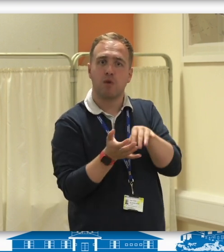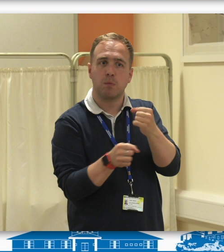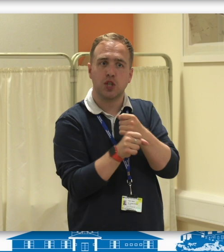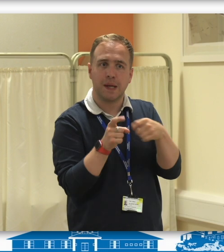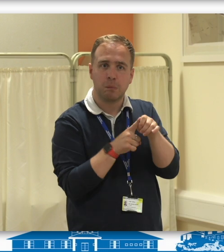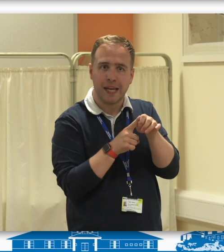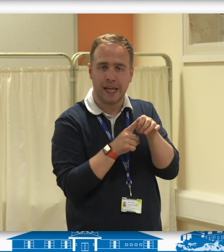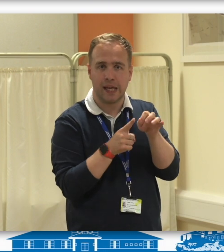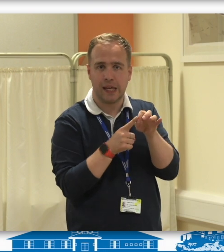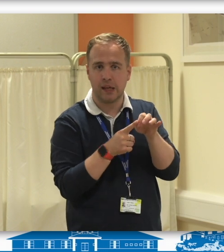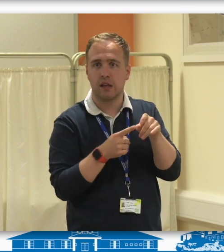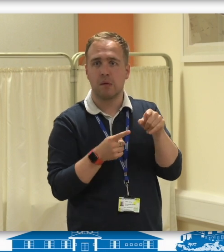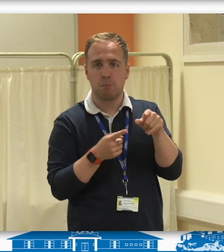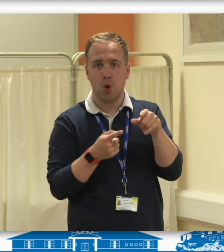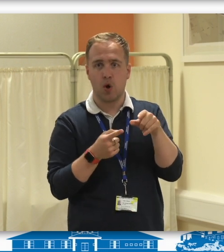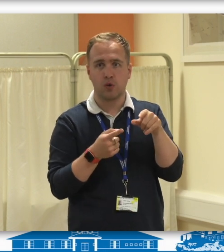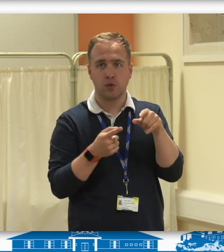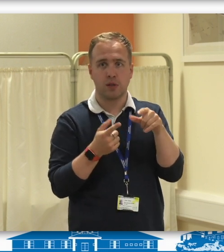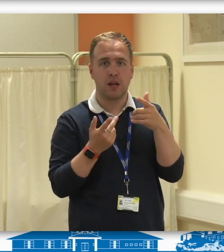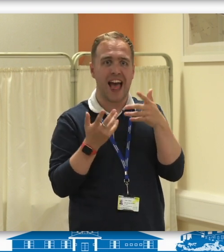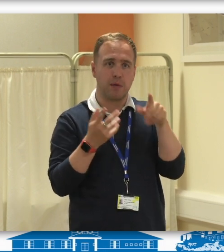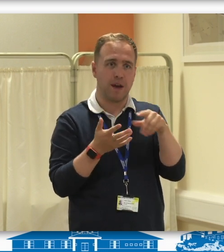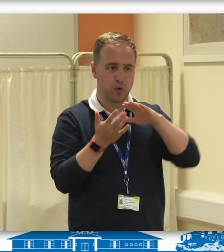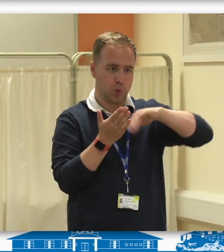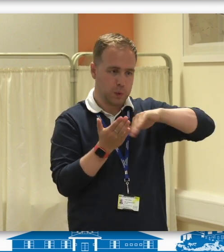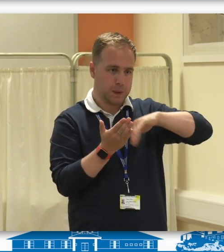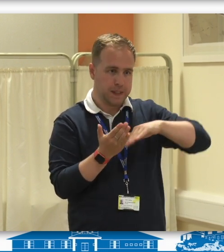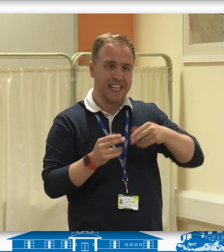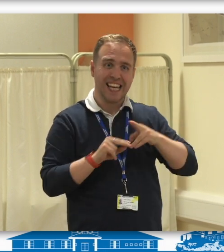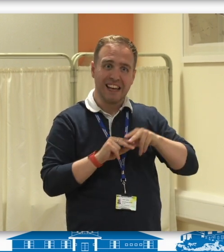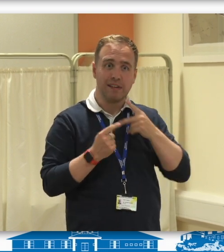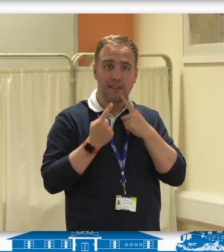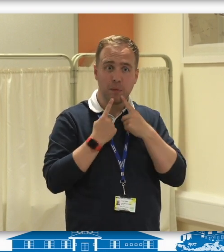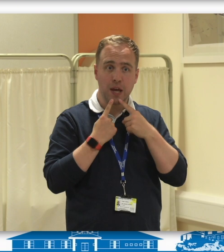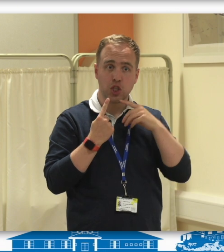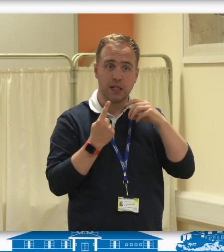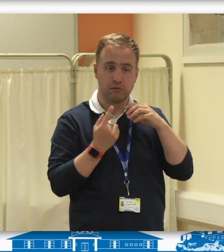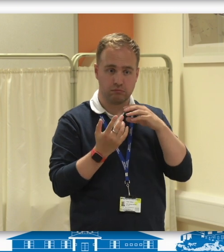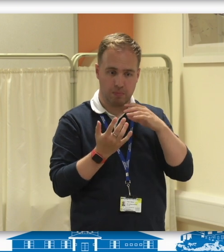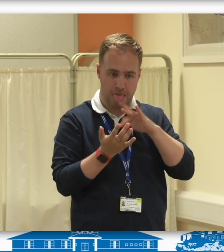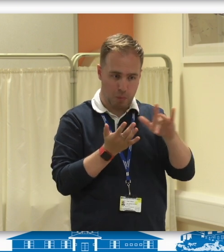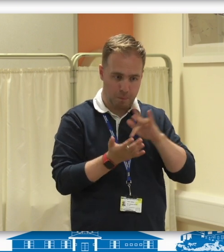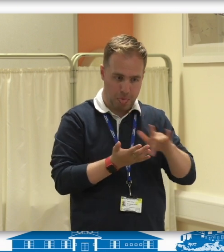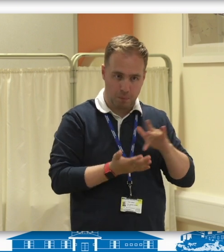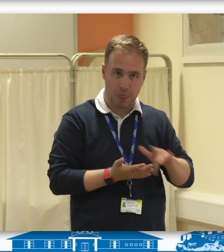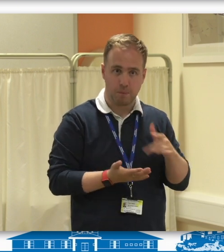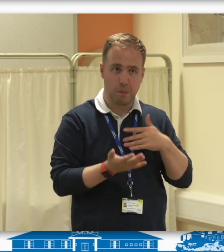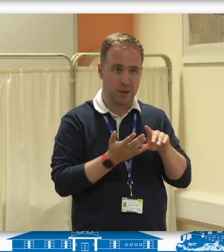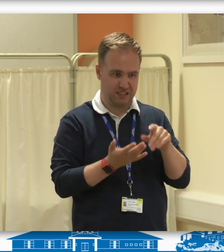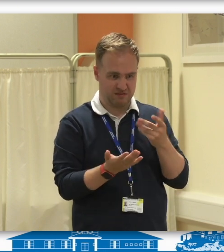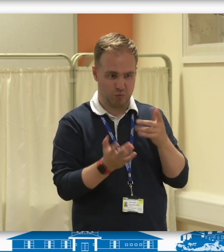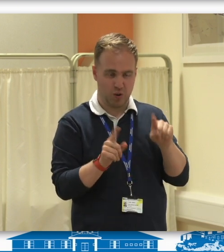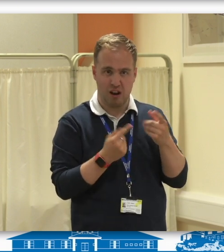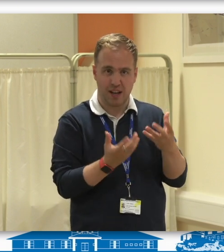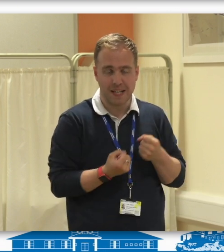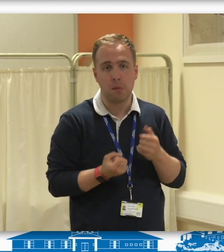missing. Obviously, because it is a condition of elimination, if parts are missing off the form, we end up sending it back. But we generally get about 50 or 60